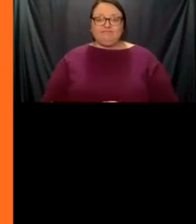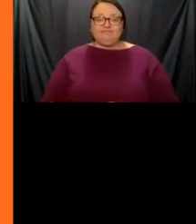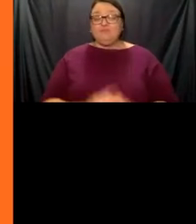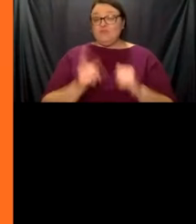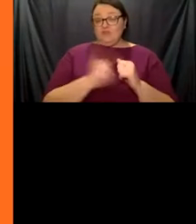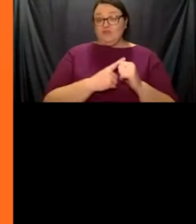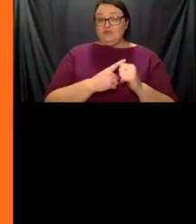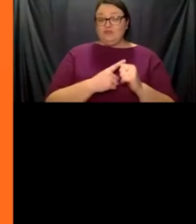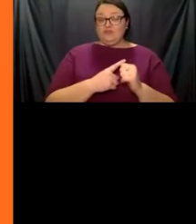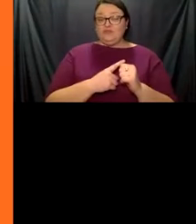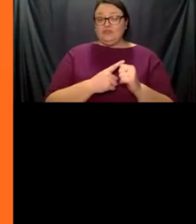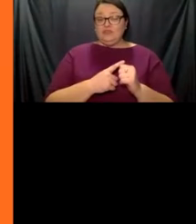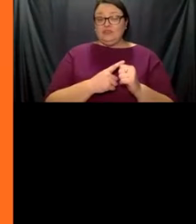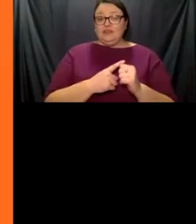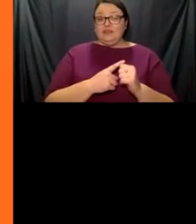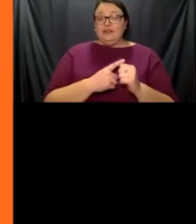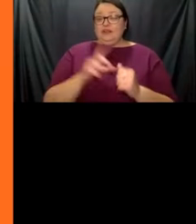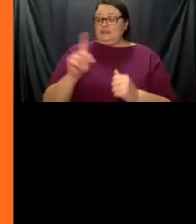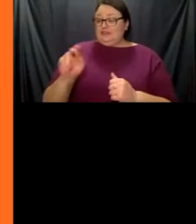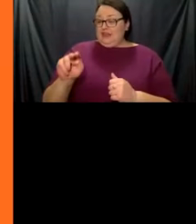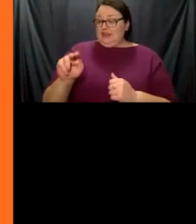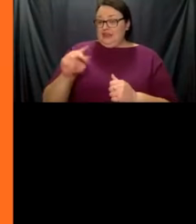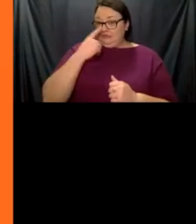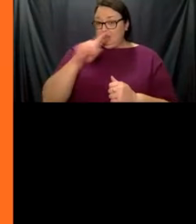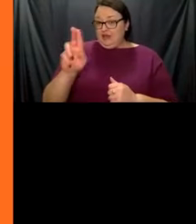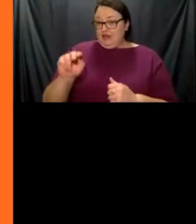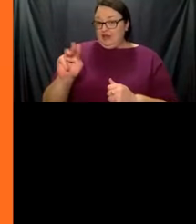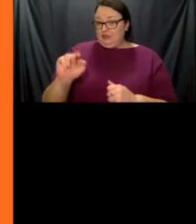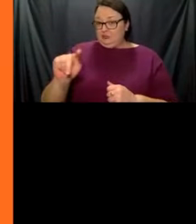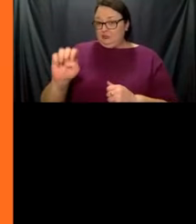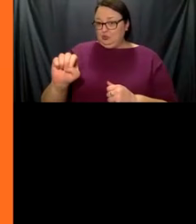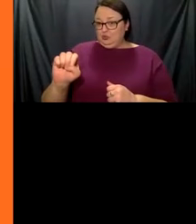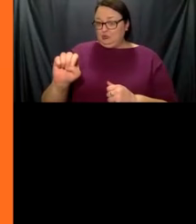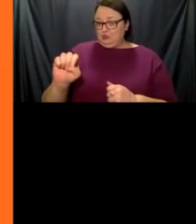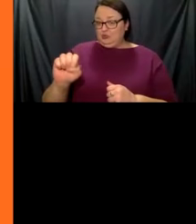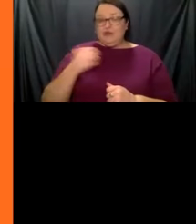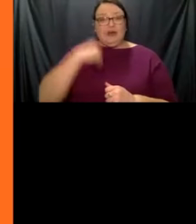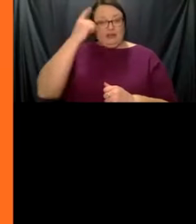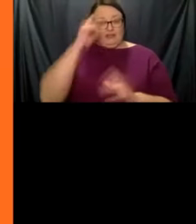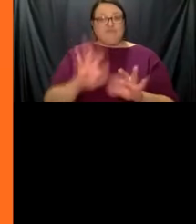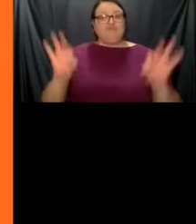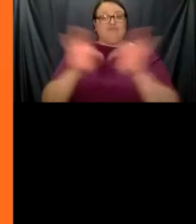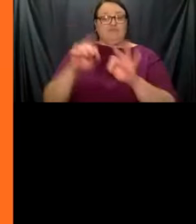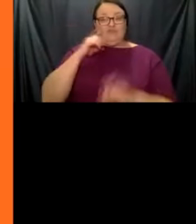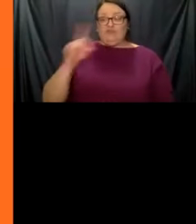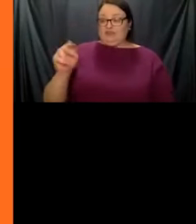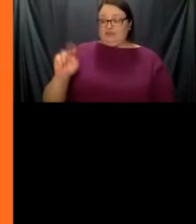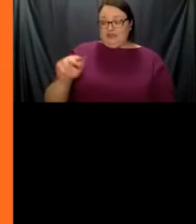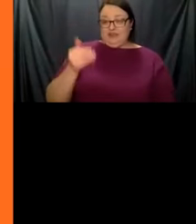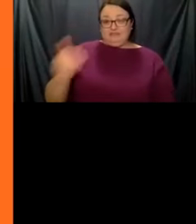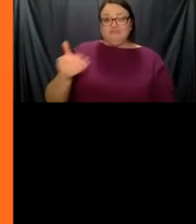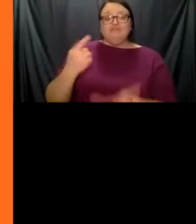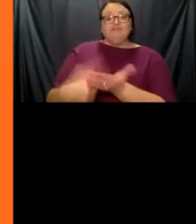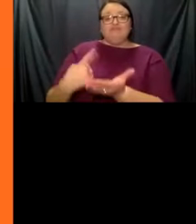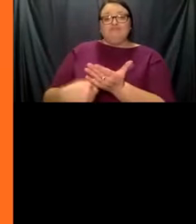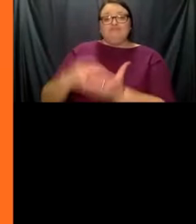all, if Dan could unmute Ella it, dice que esta ayuda ha empezado una nueva